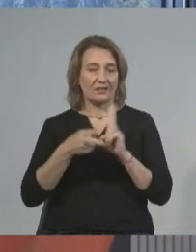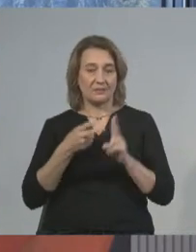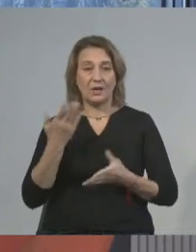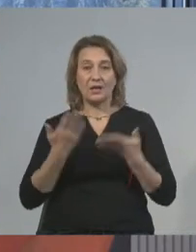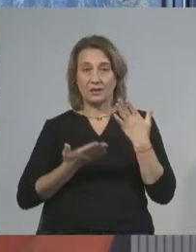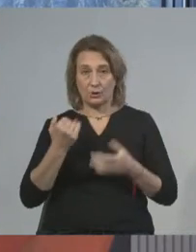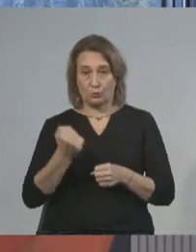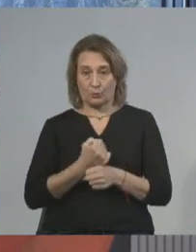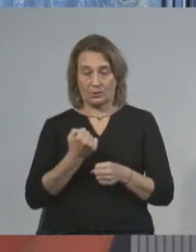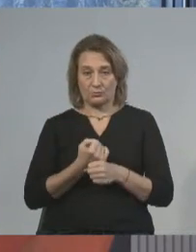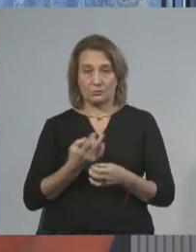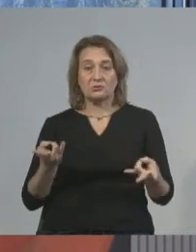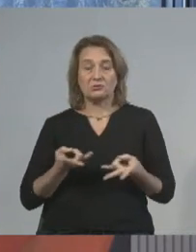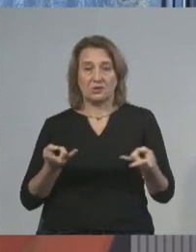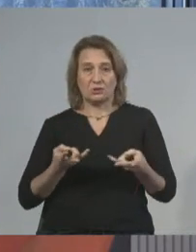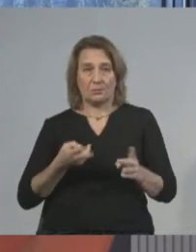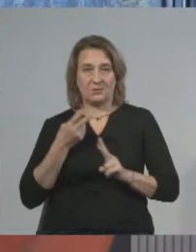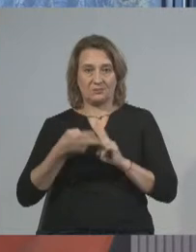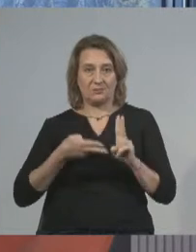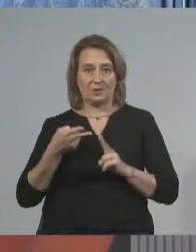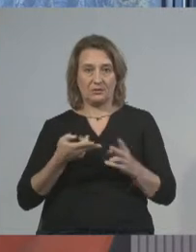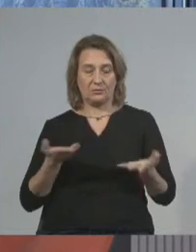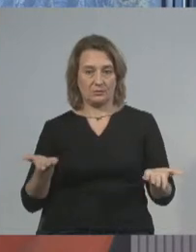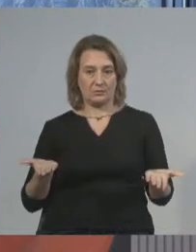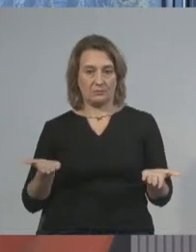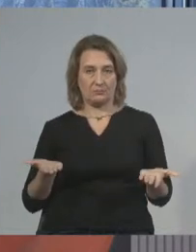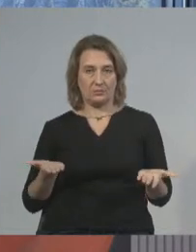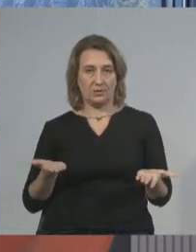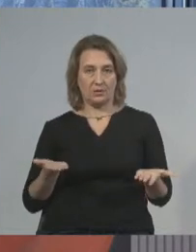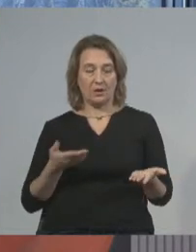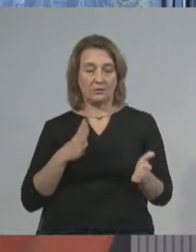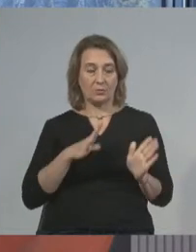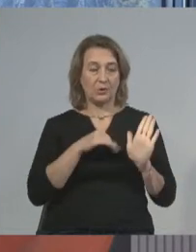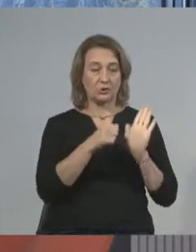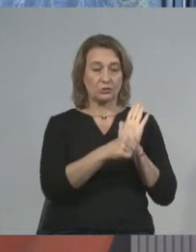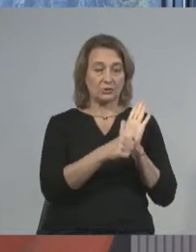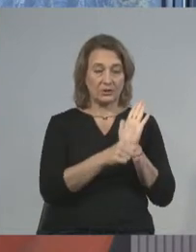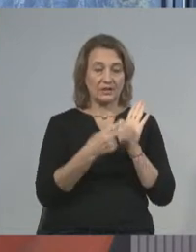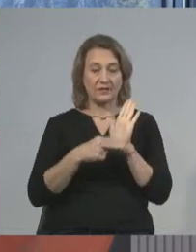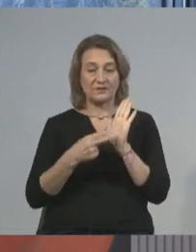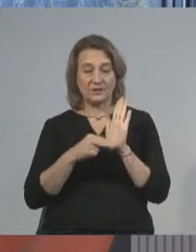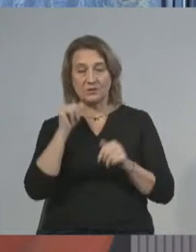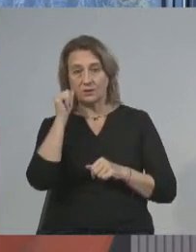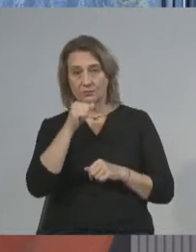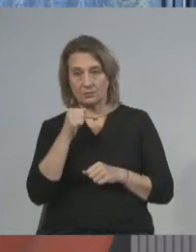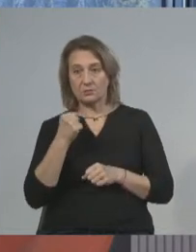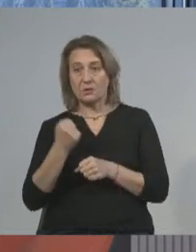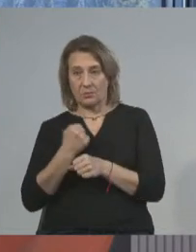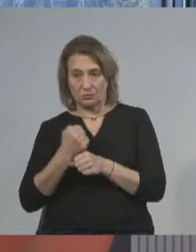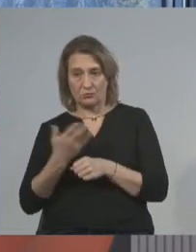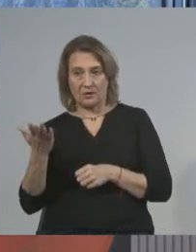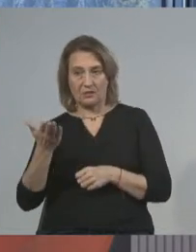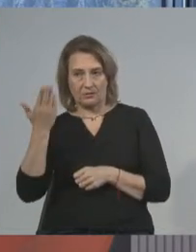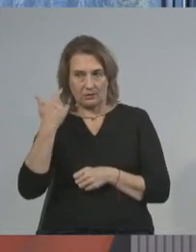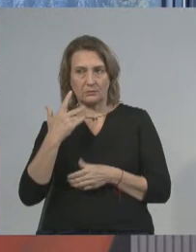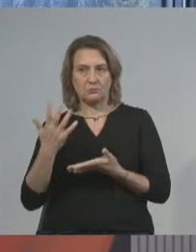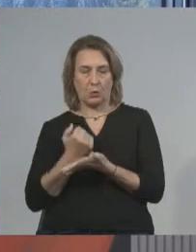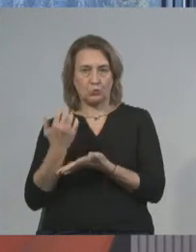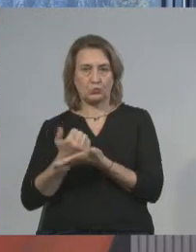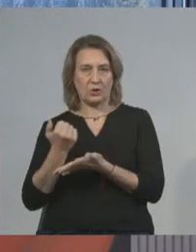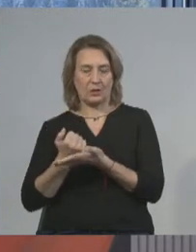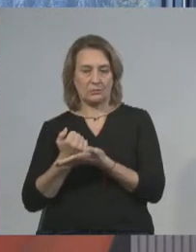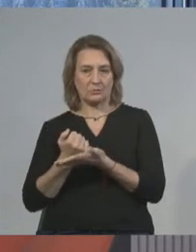works they don't change it if it's if even if this methodology guideline was created in the